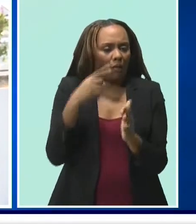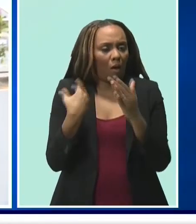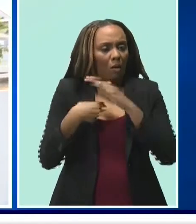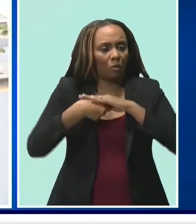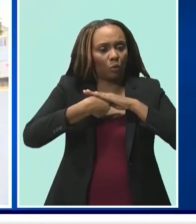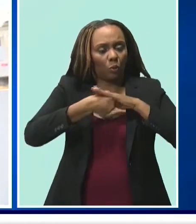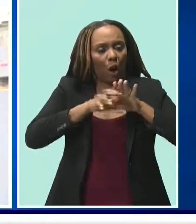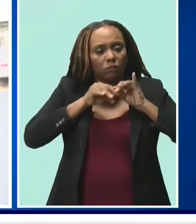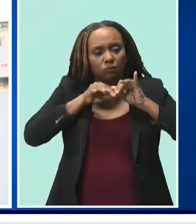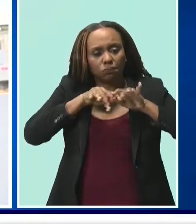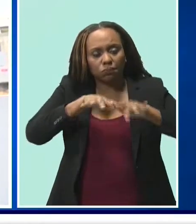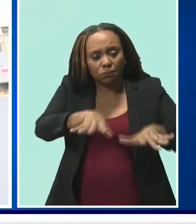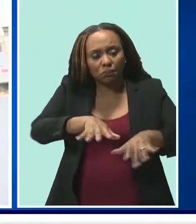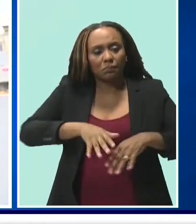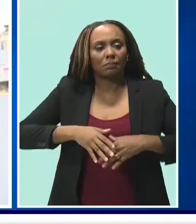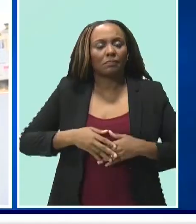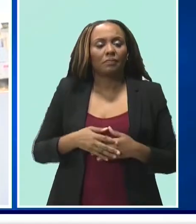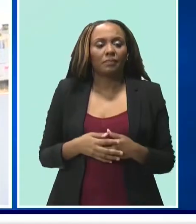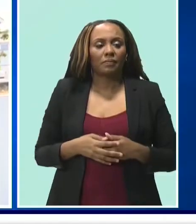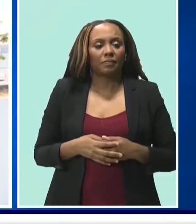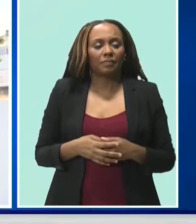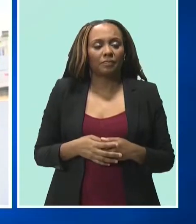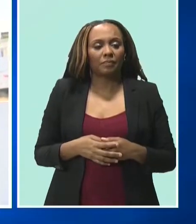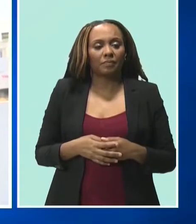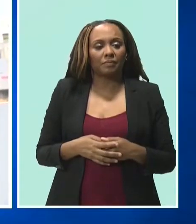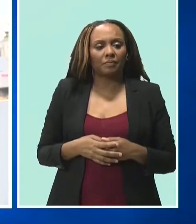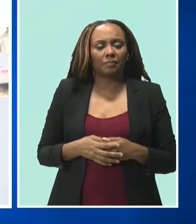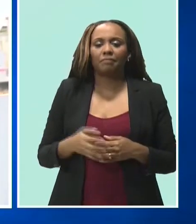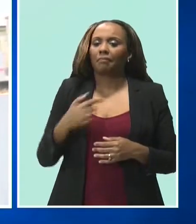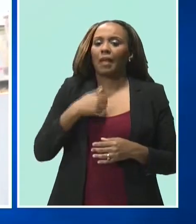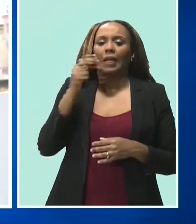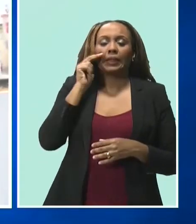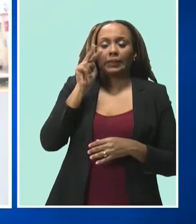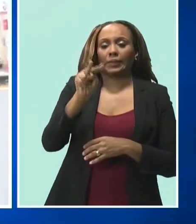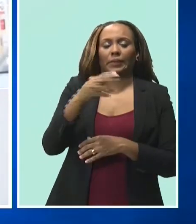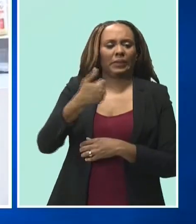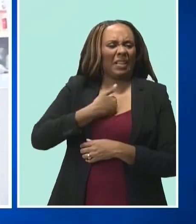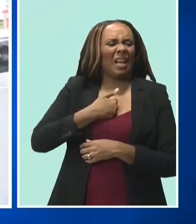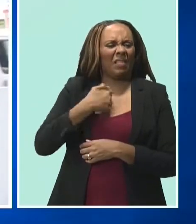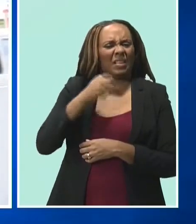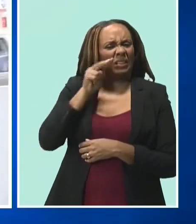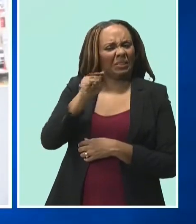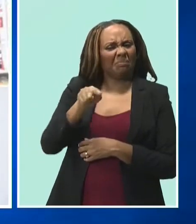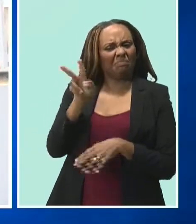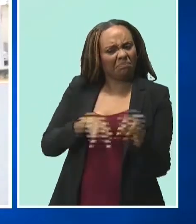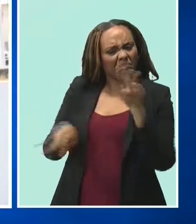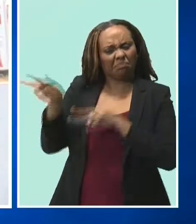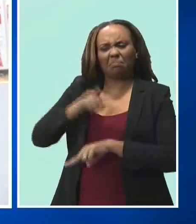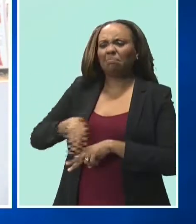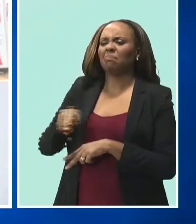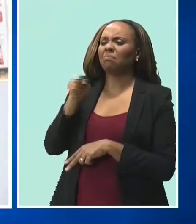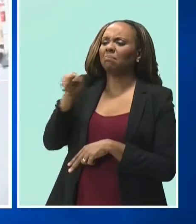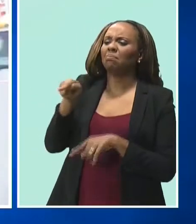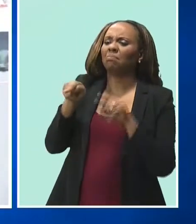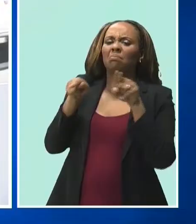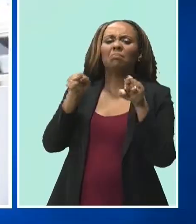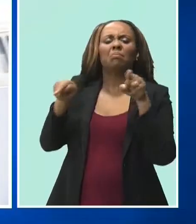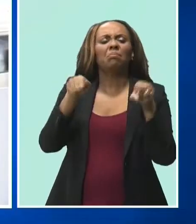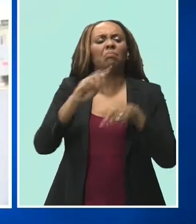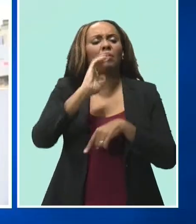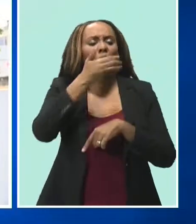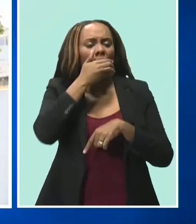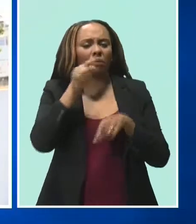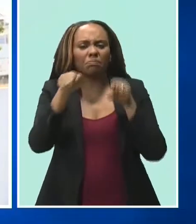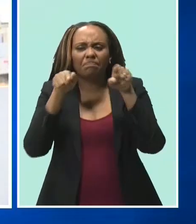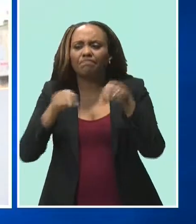COVID-19 protocols. I have seen it with my 2 eyes. I've gone around, I've seen it. Masks